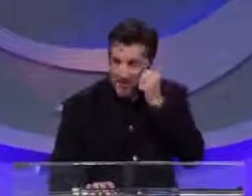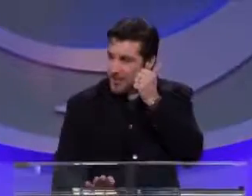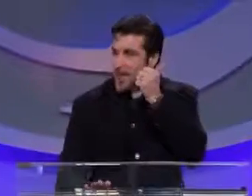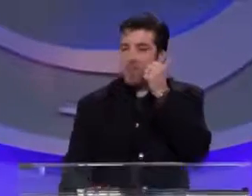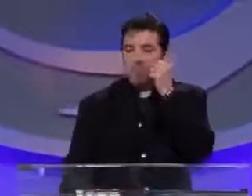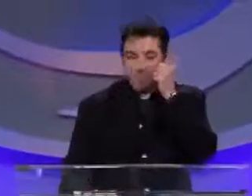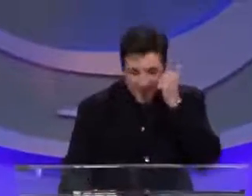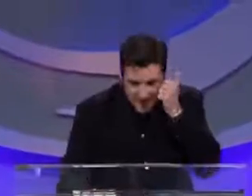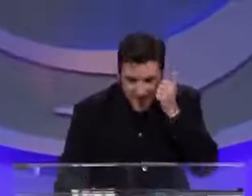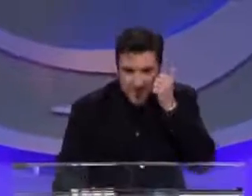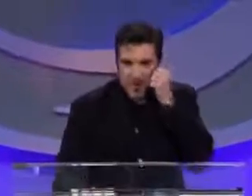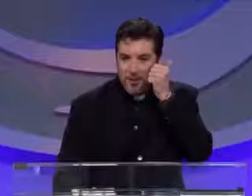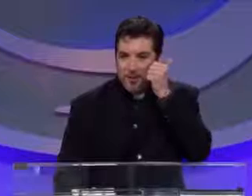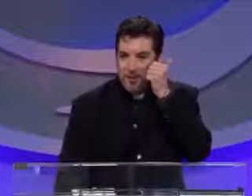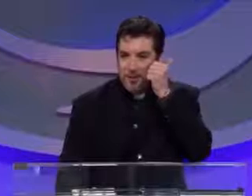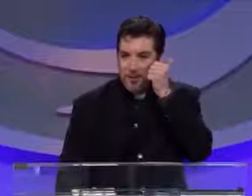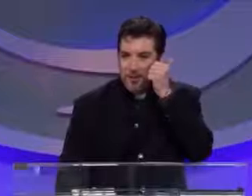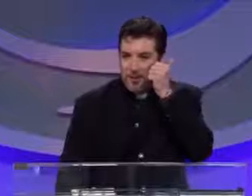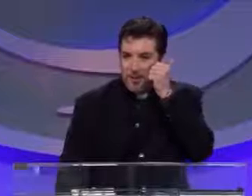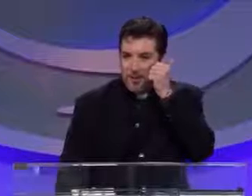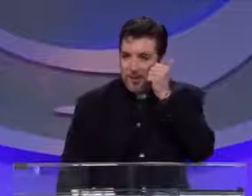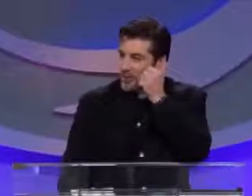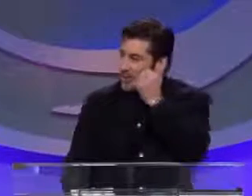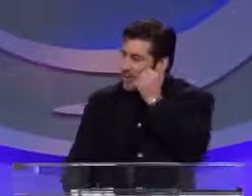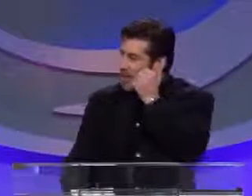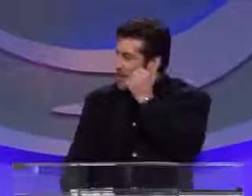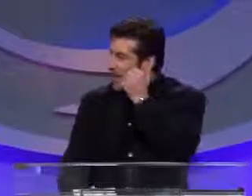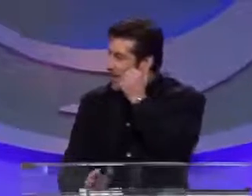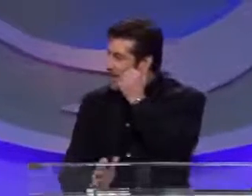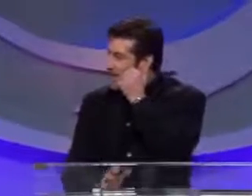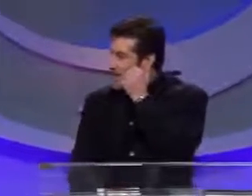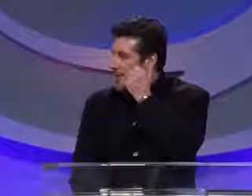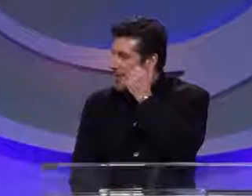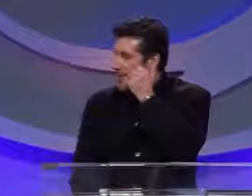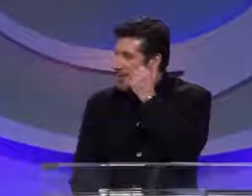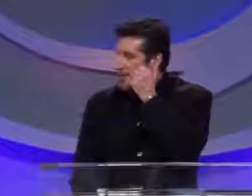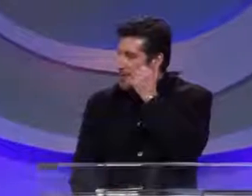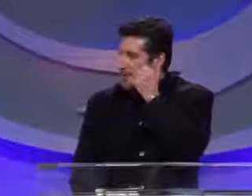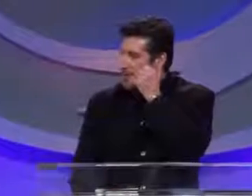suit me fine. He said, see you at 10 o'clock. So I said to him,